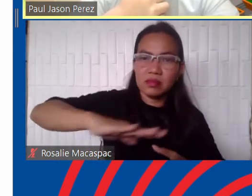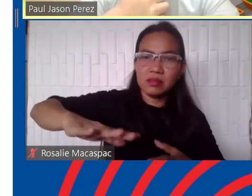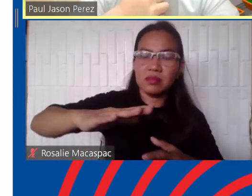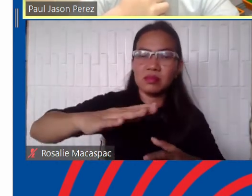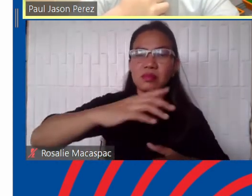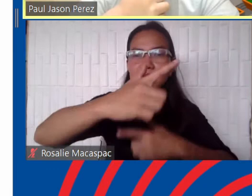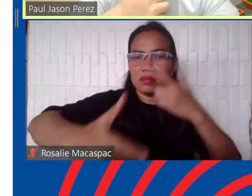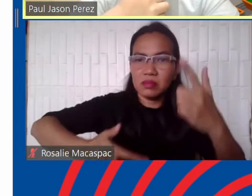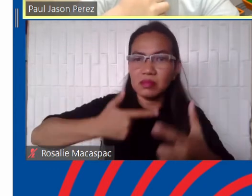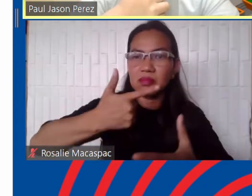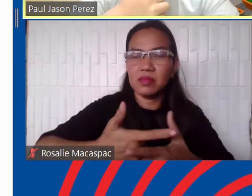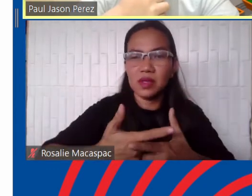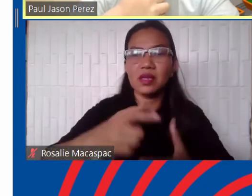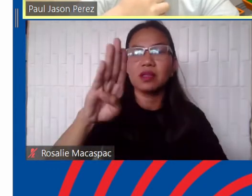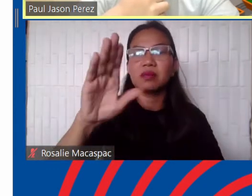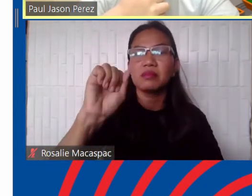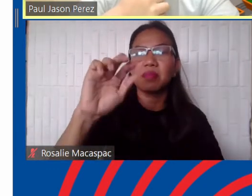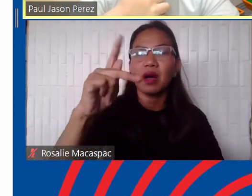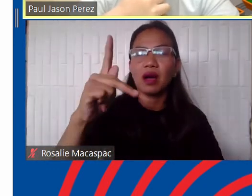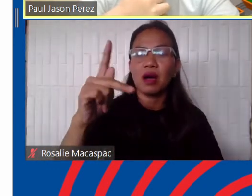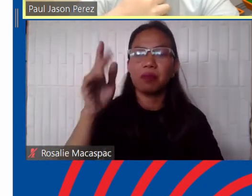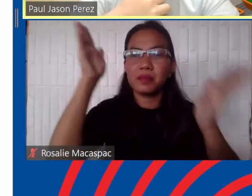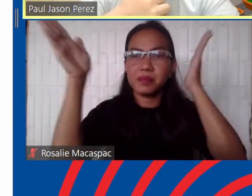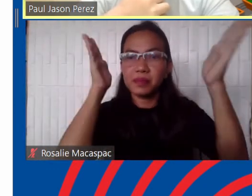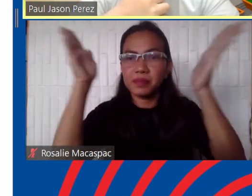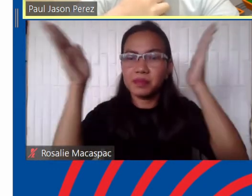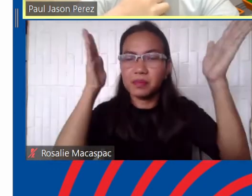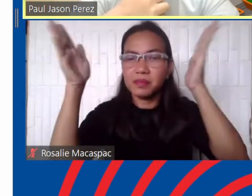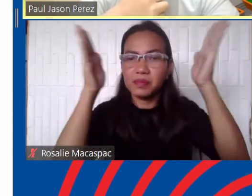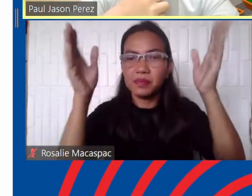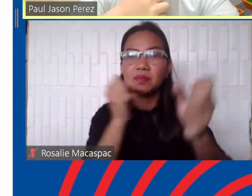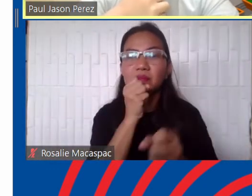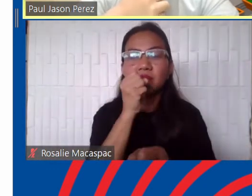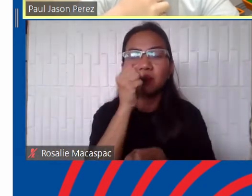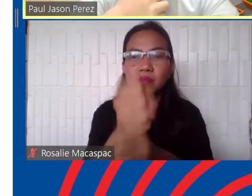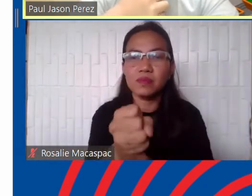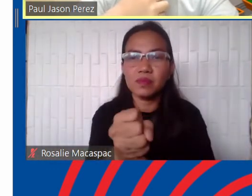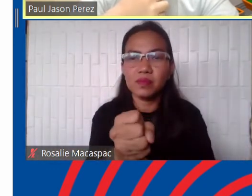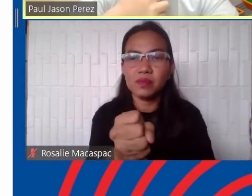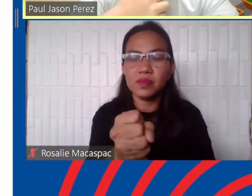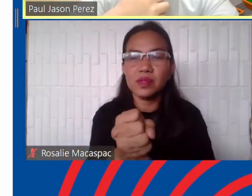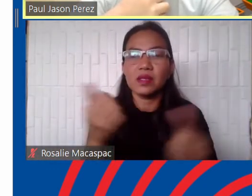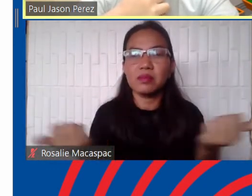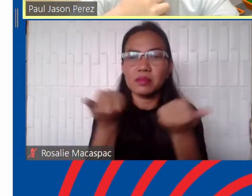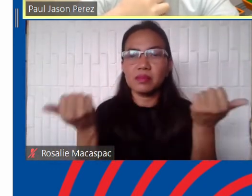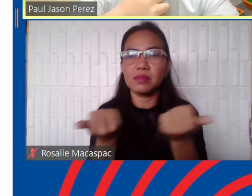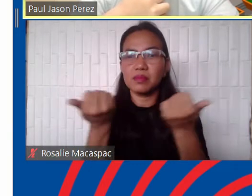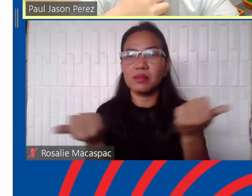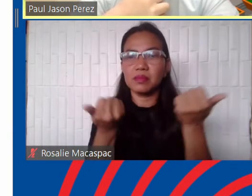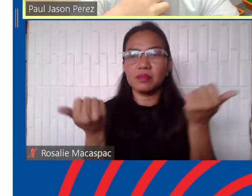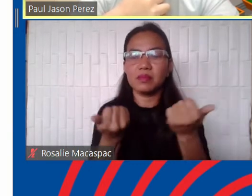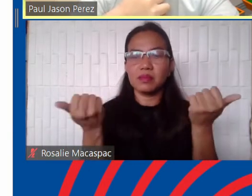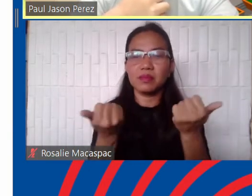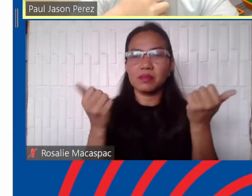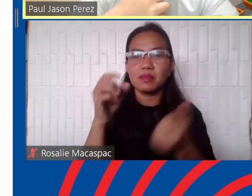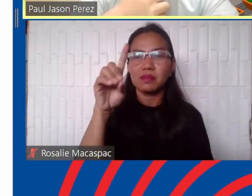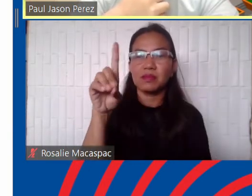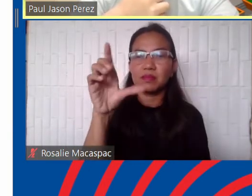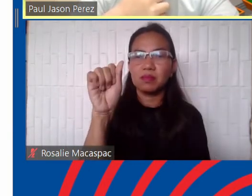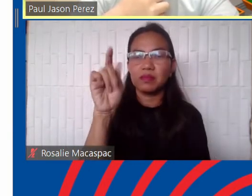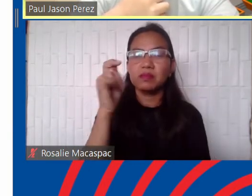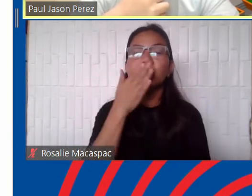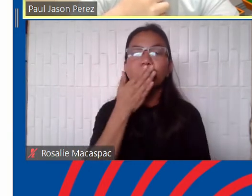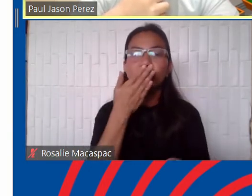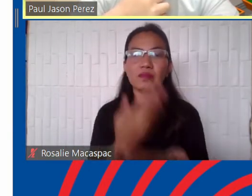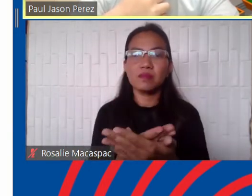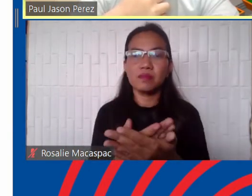backup servers that will ensure the reliability, availability of your data. But this is a good